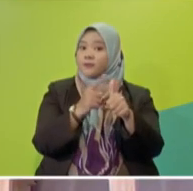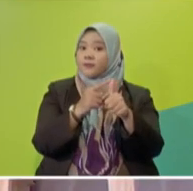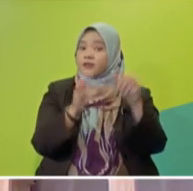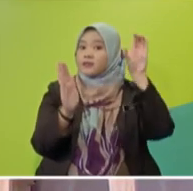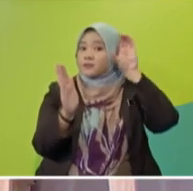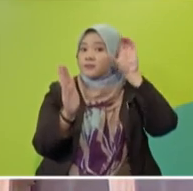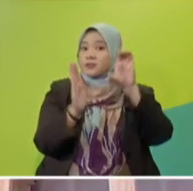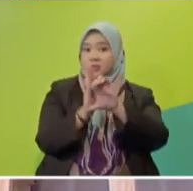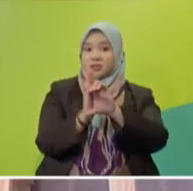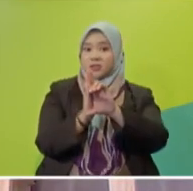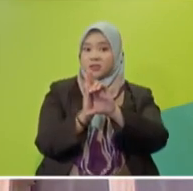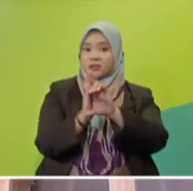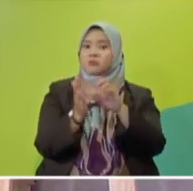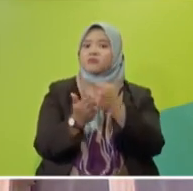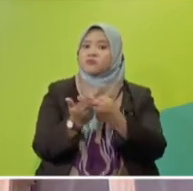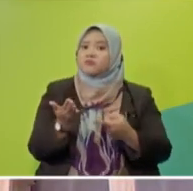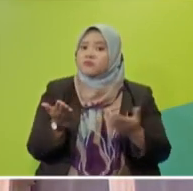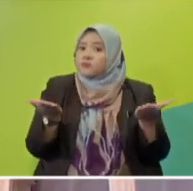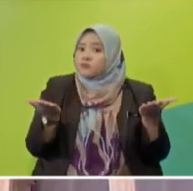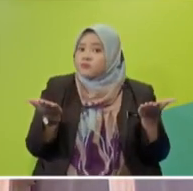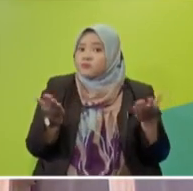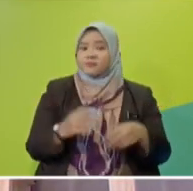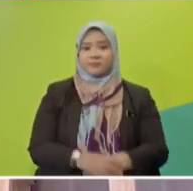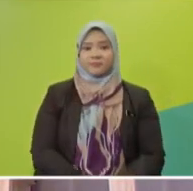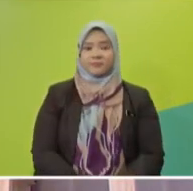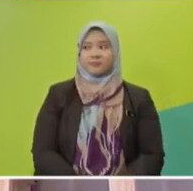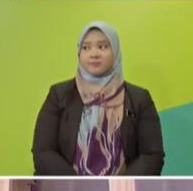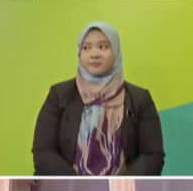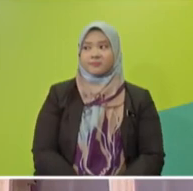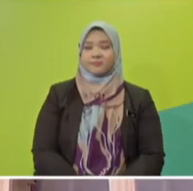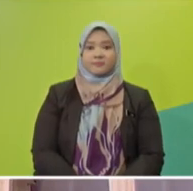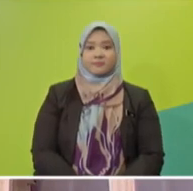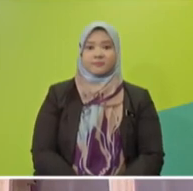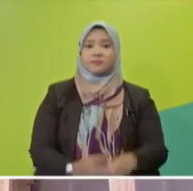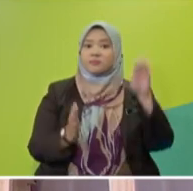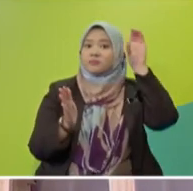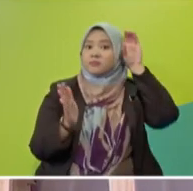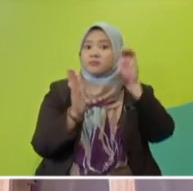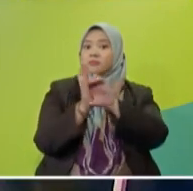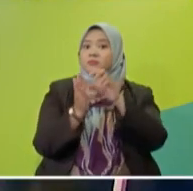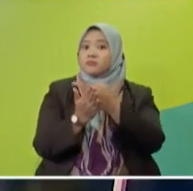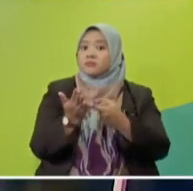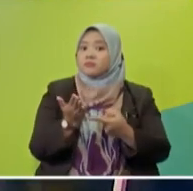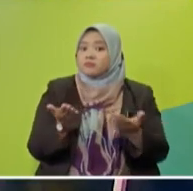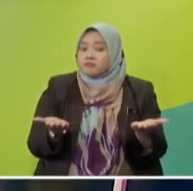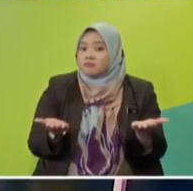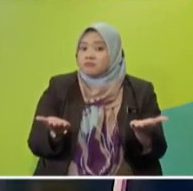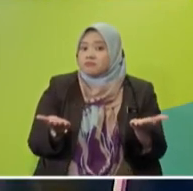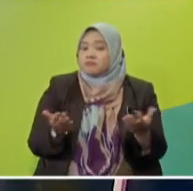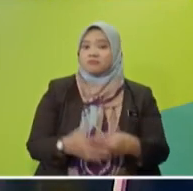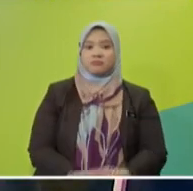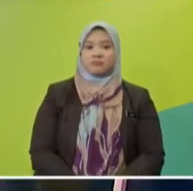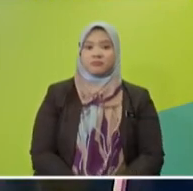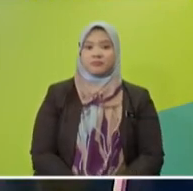Okay. Someone wants to try? Or maybe Chris, would you like to try the first one? Sure, teacher. Okay, we'll let Chris try